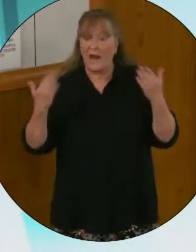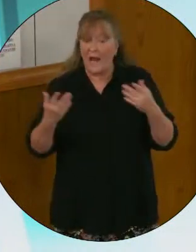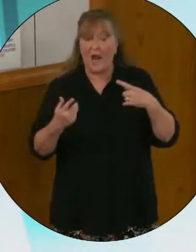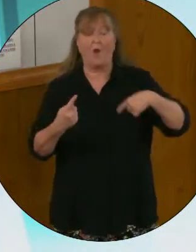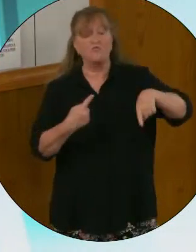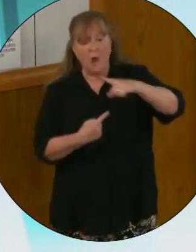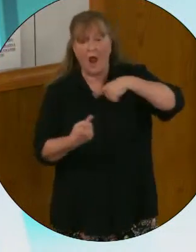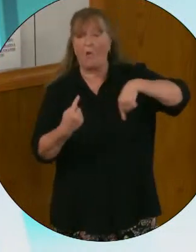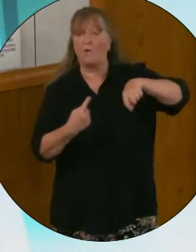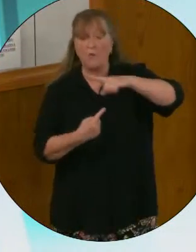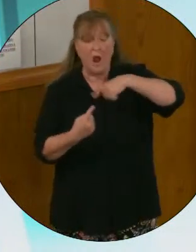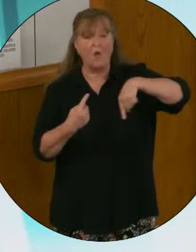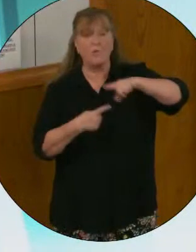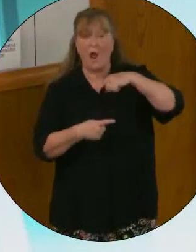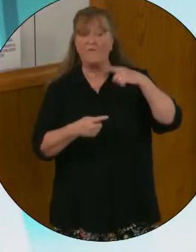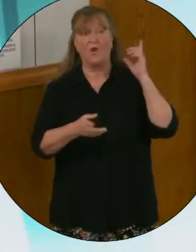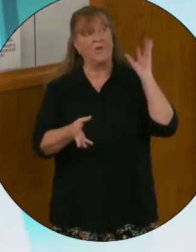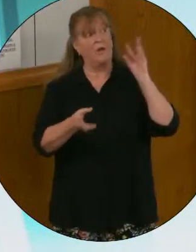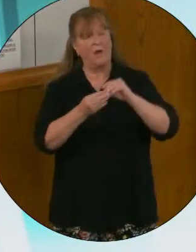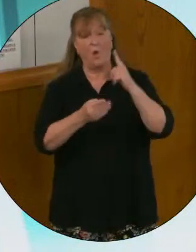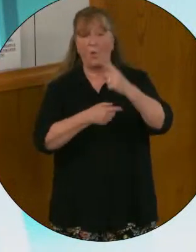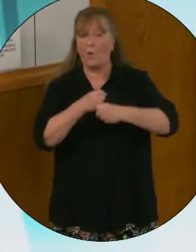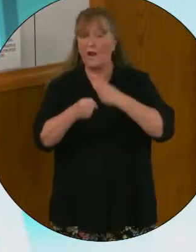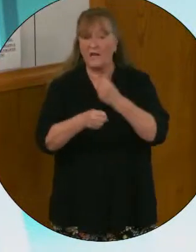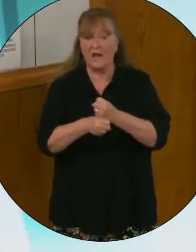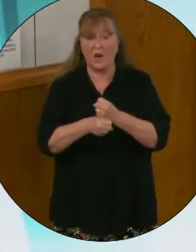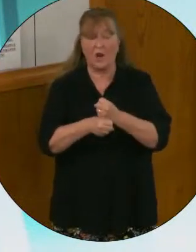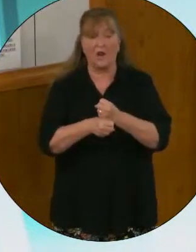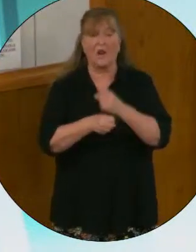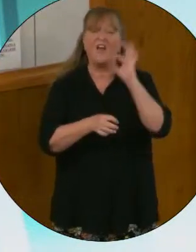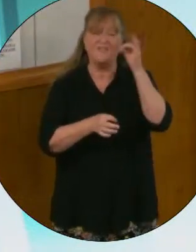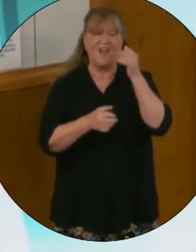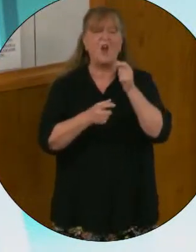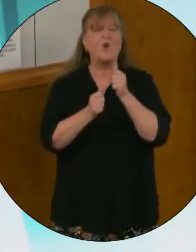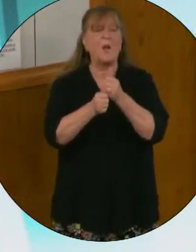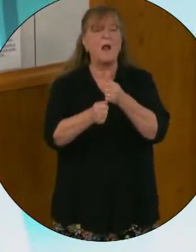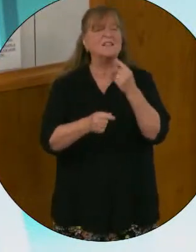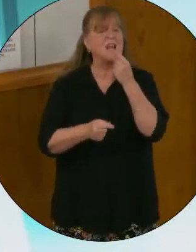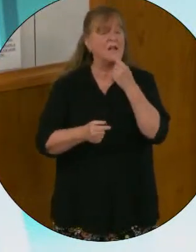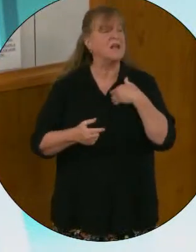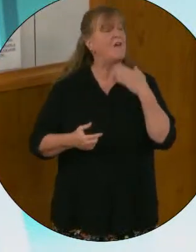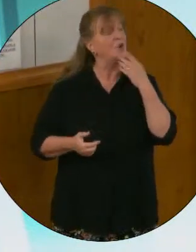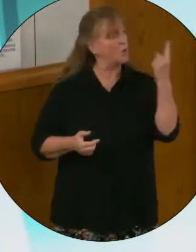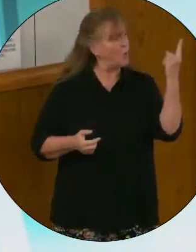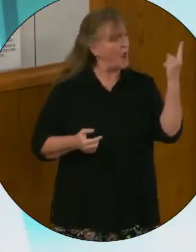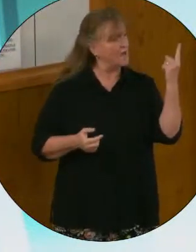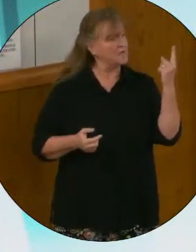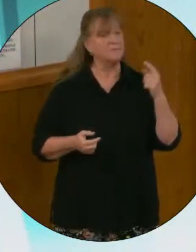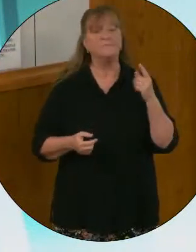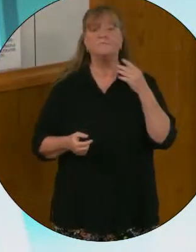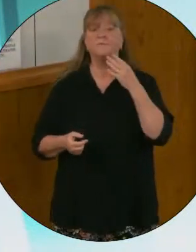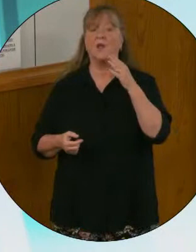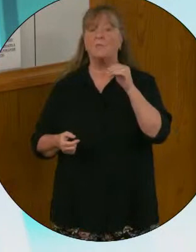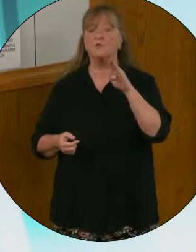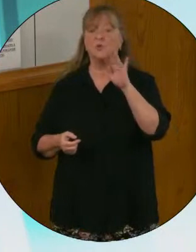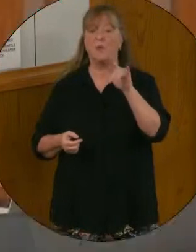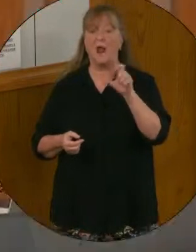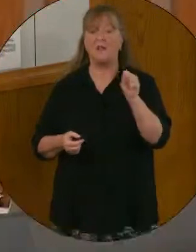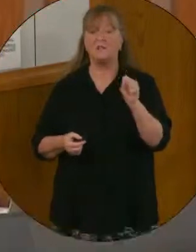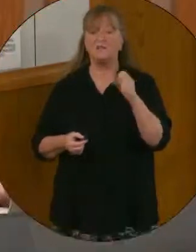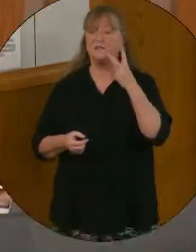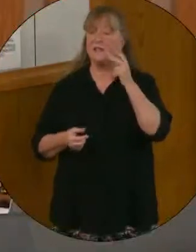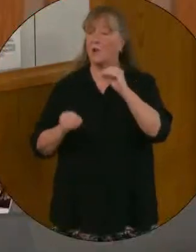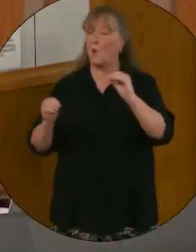and around for the past year. You know, federal compliance sucks. Thank you, Mr. Bayless. I don't see any